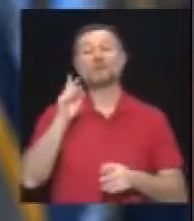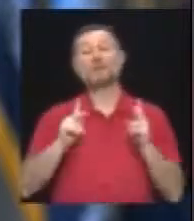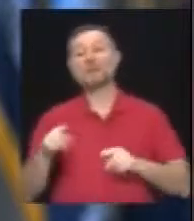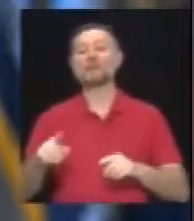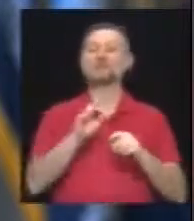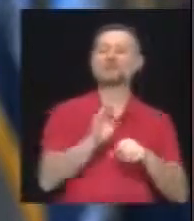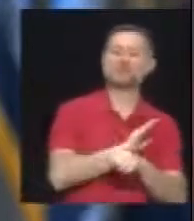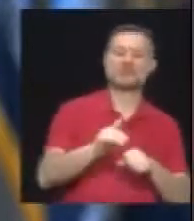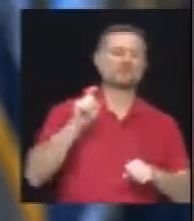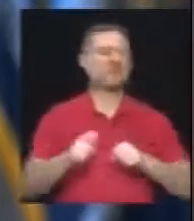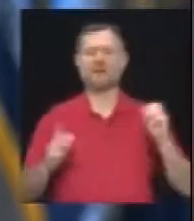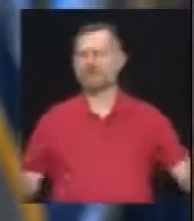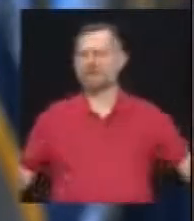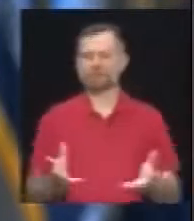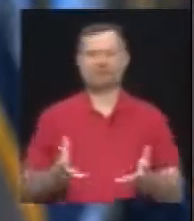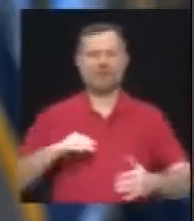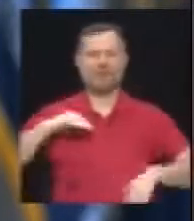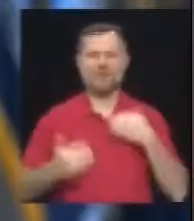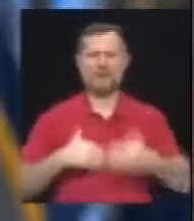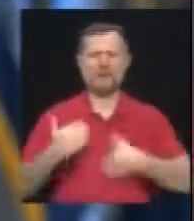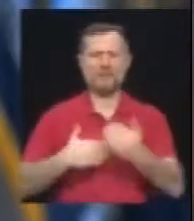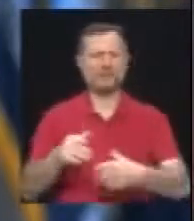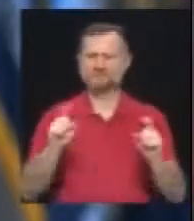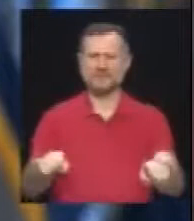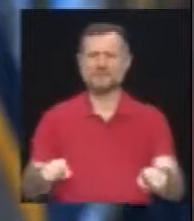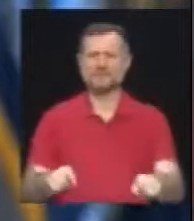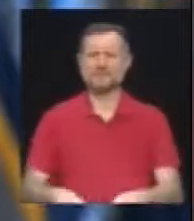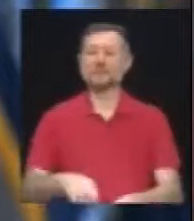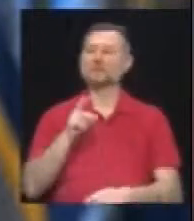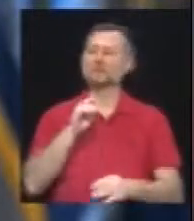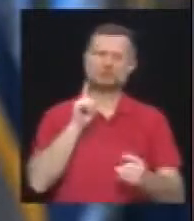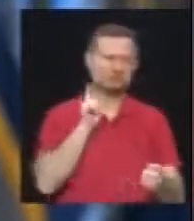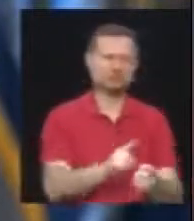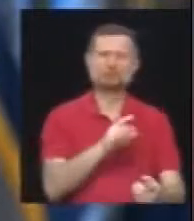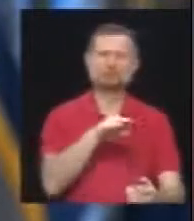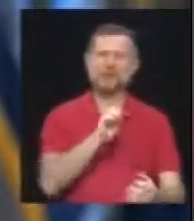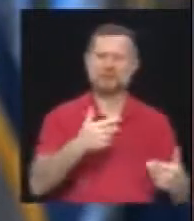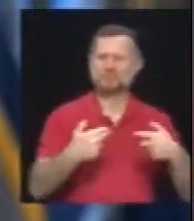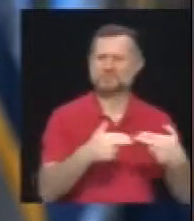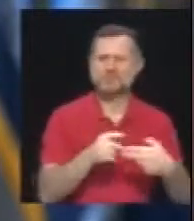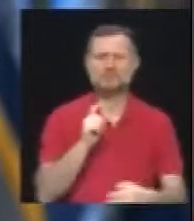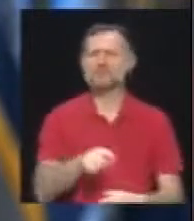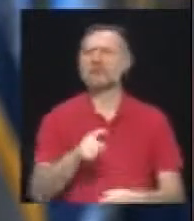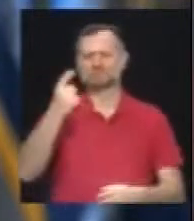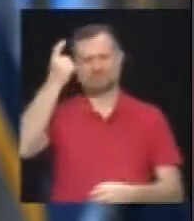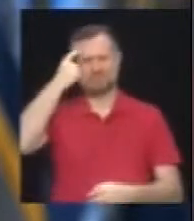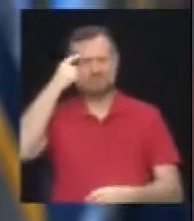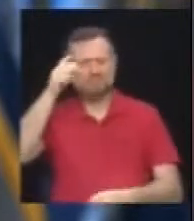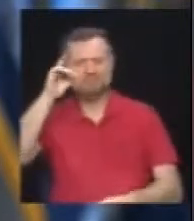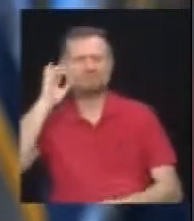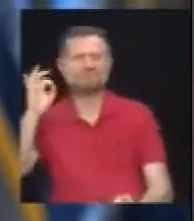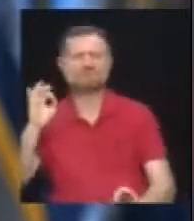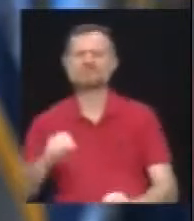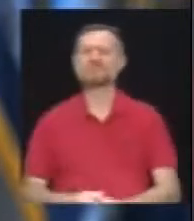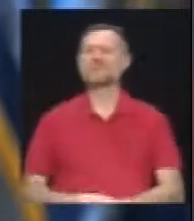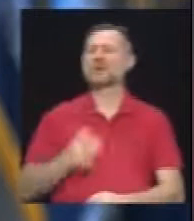thriving in this state. Crime must be controlled, and we have to be smart about it. No governor